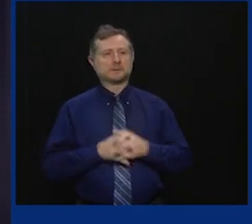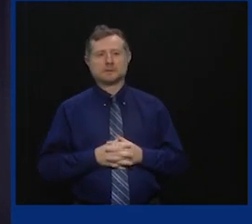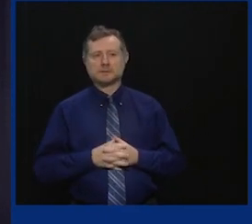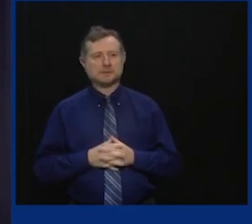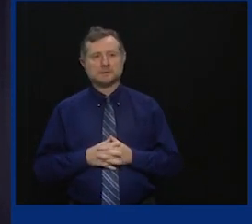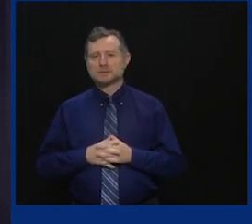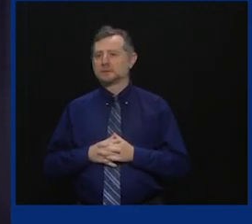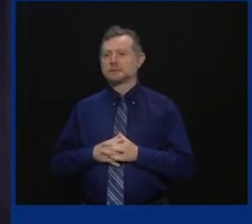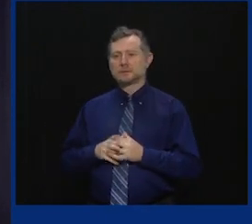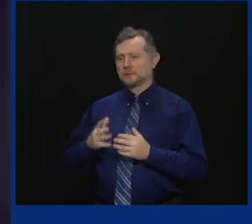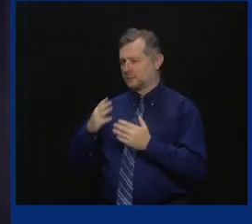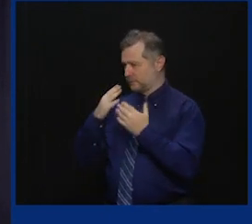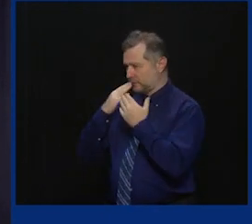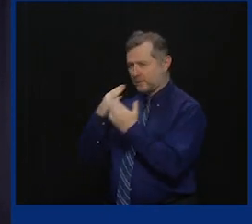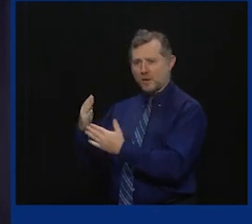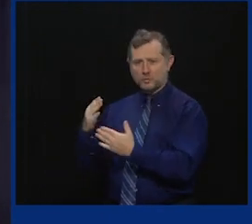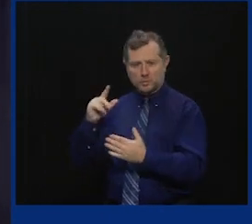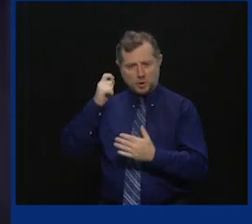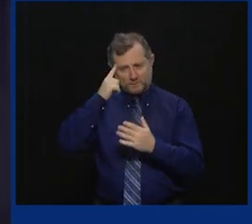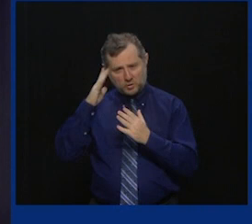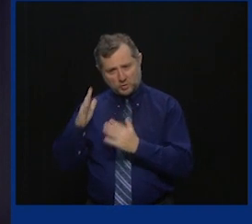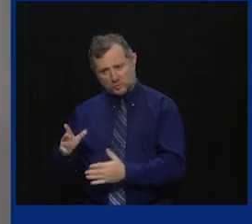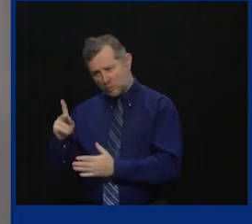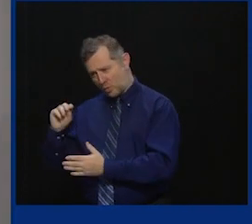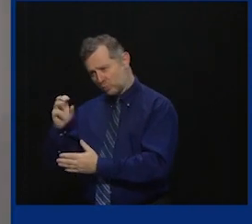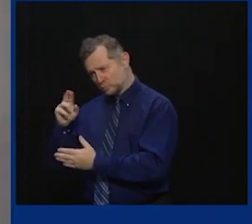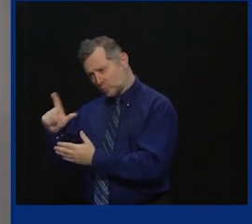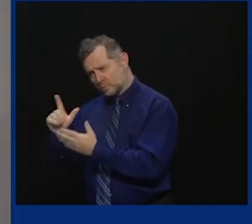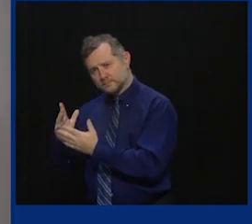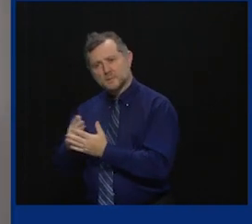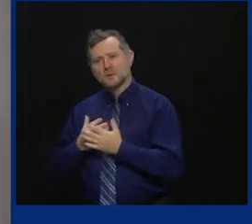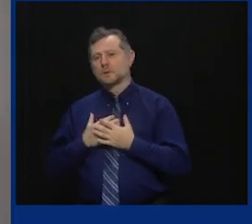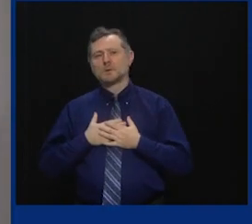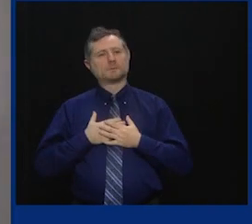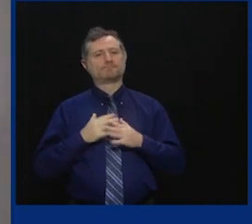Thank you, Governor Hochul. You can't know what it